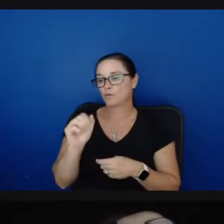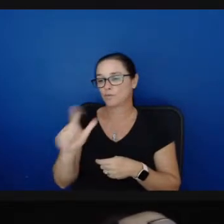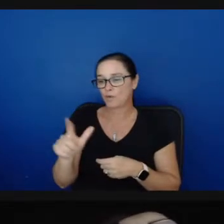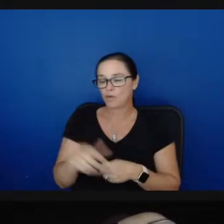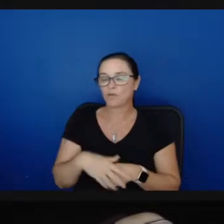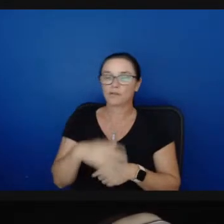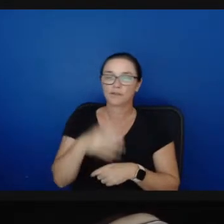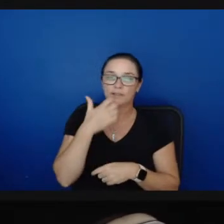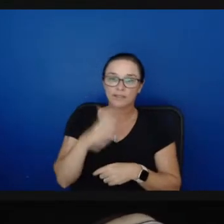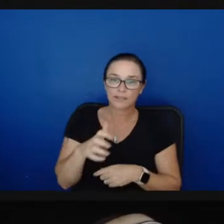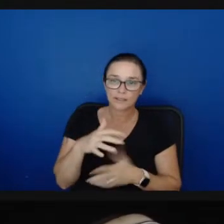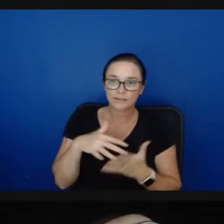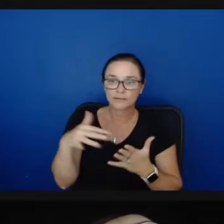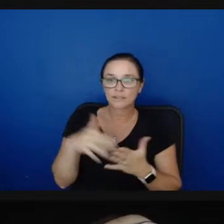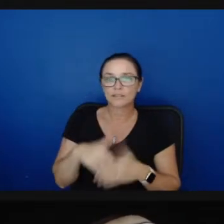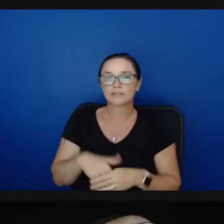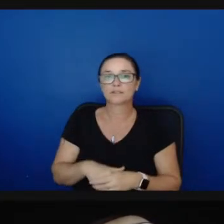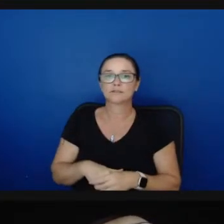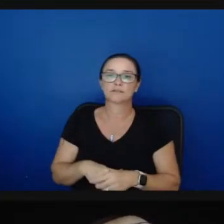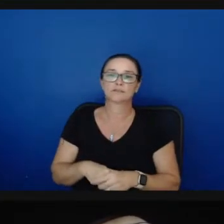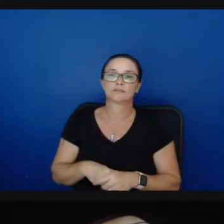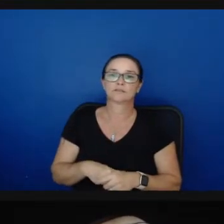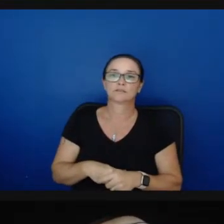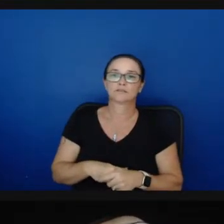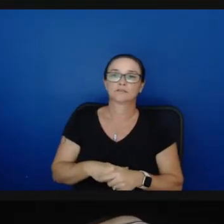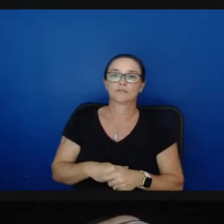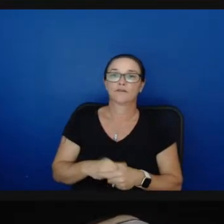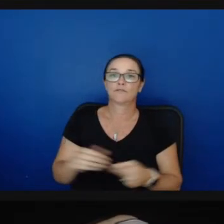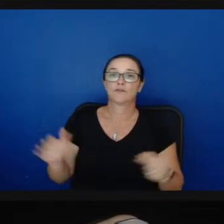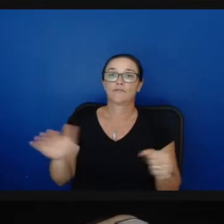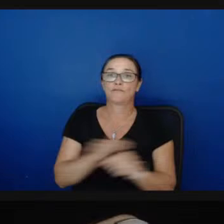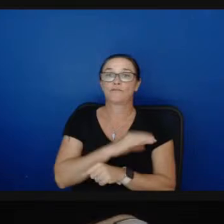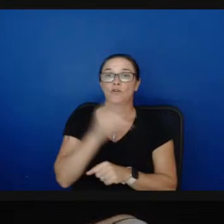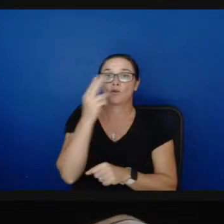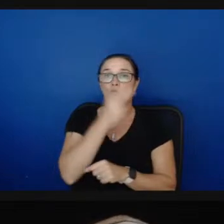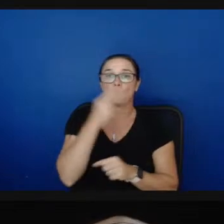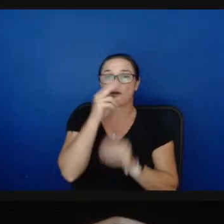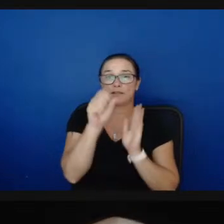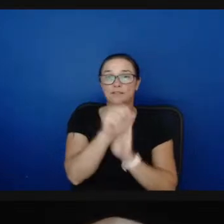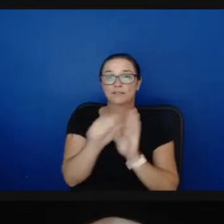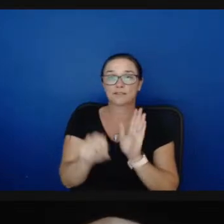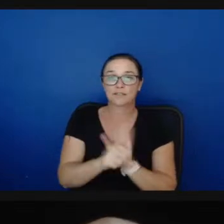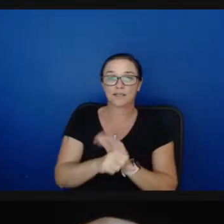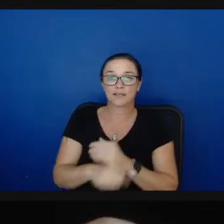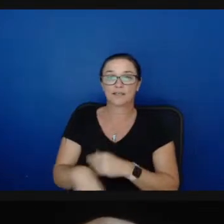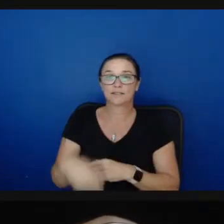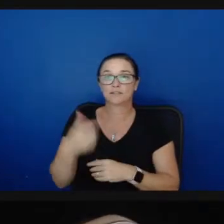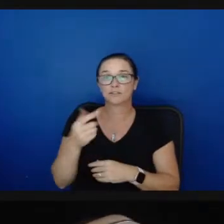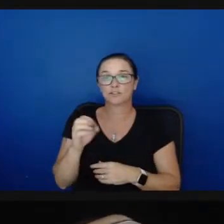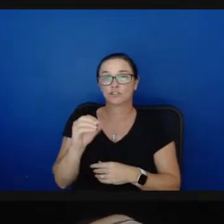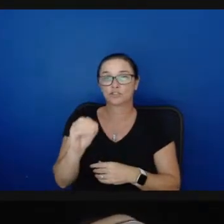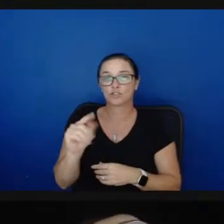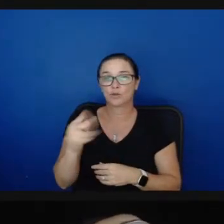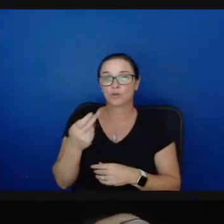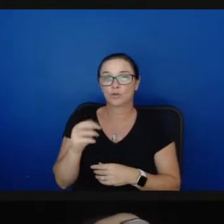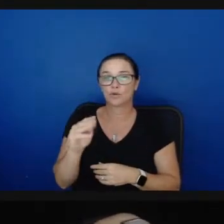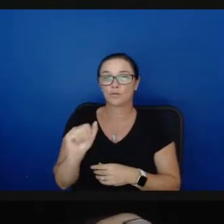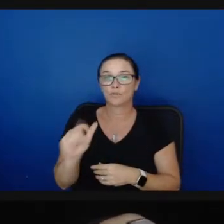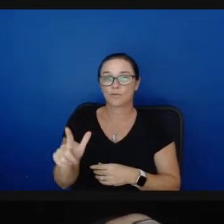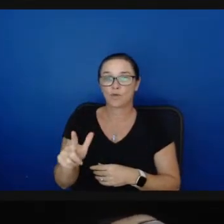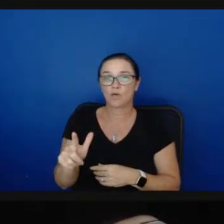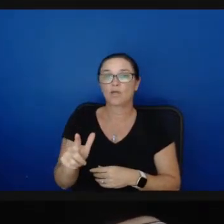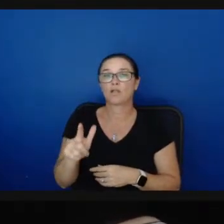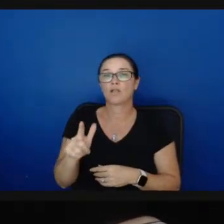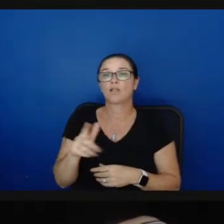studies. See, for the whole state of Hawaii, geothermal assessments. Not the lead author, but working with Don Thomas